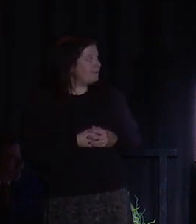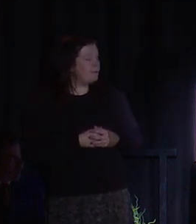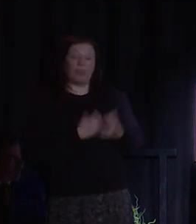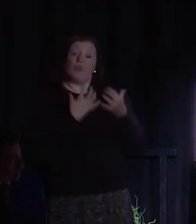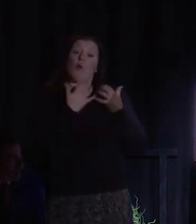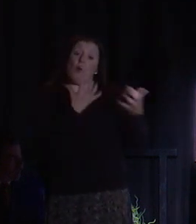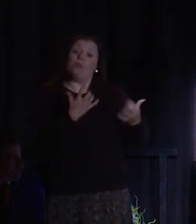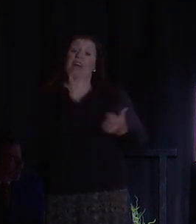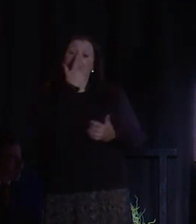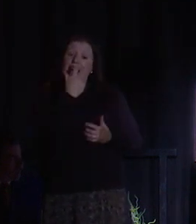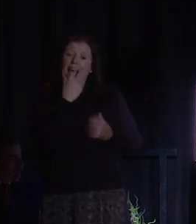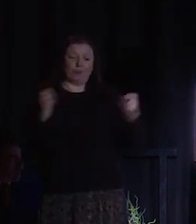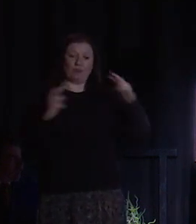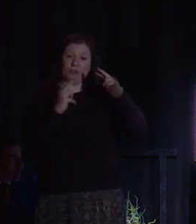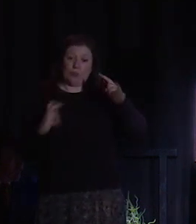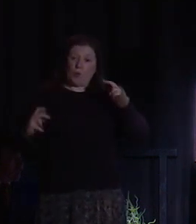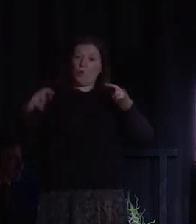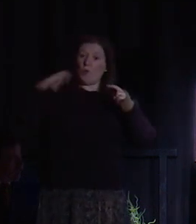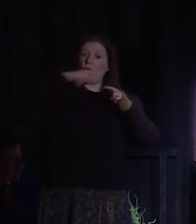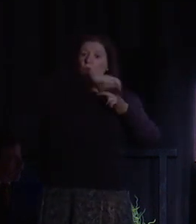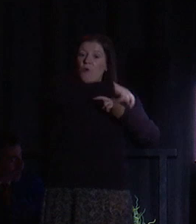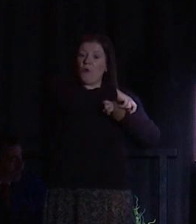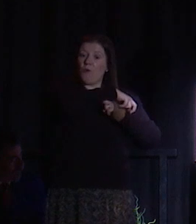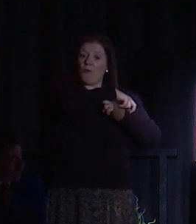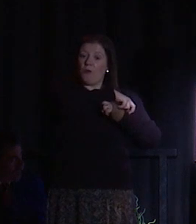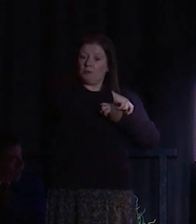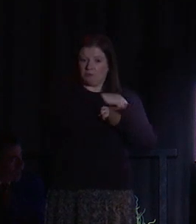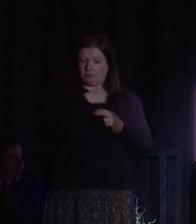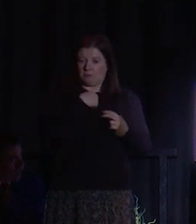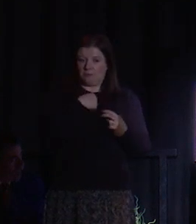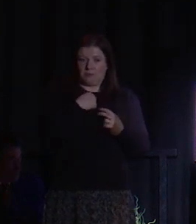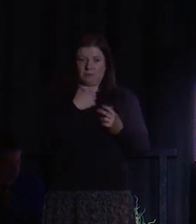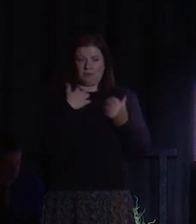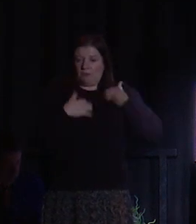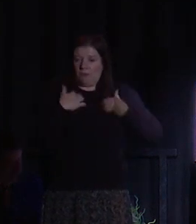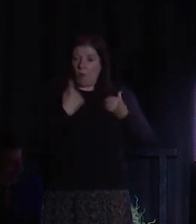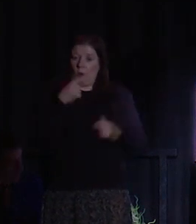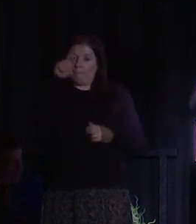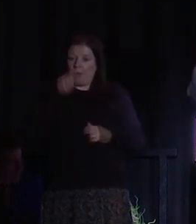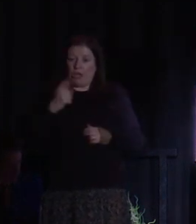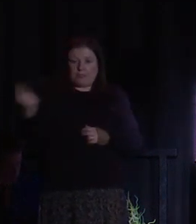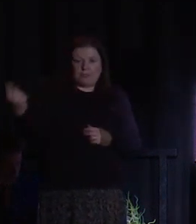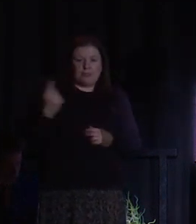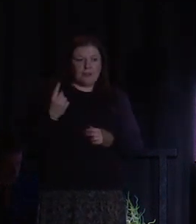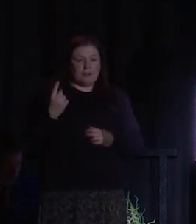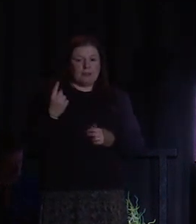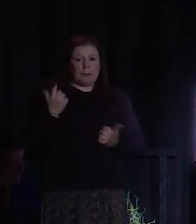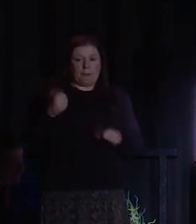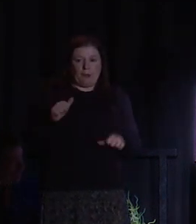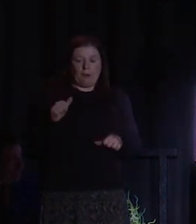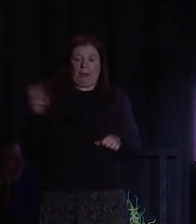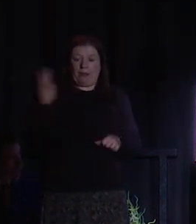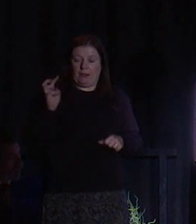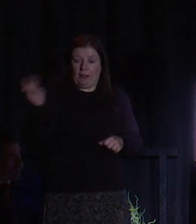audience can come along and actually walk over the bridge. And when we did our sharing, that was one of the things that was really interesting, because one person came up and then we had 50, which is